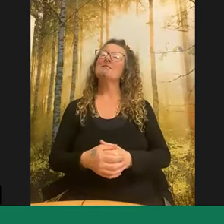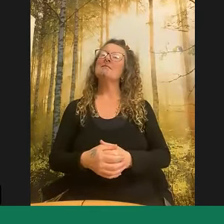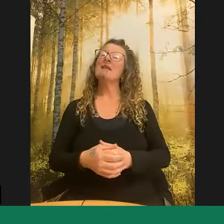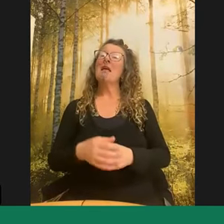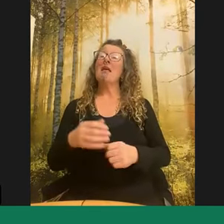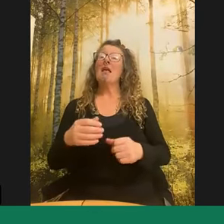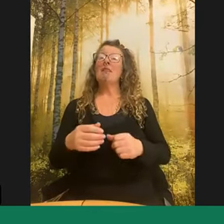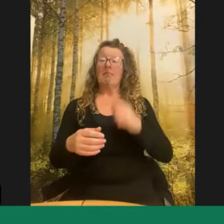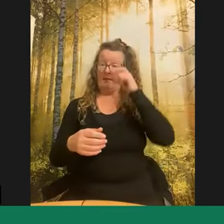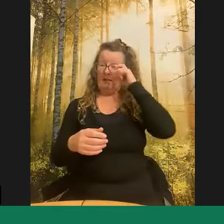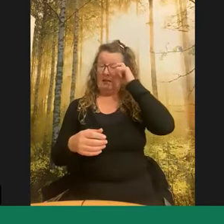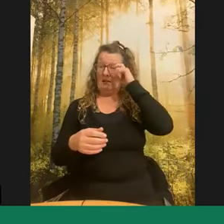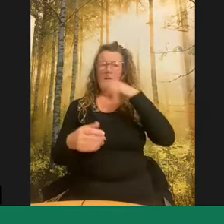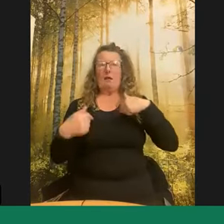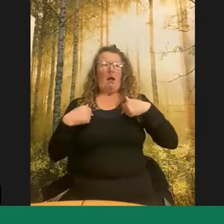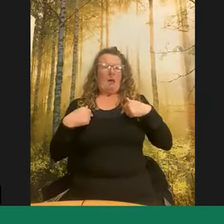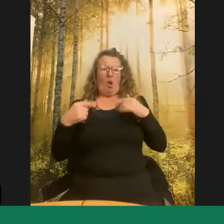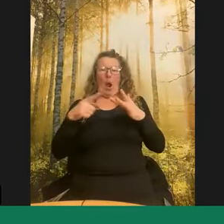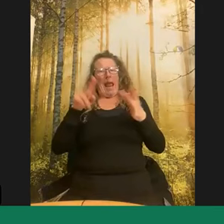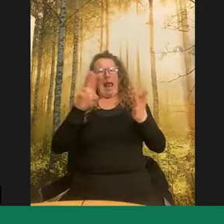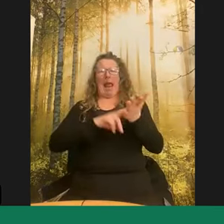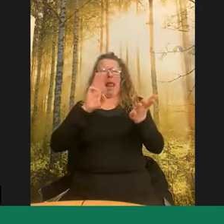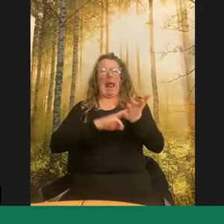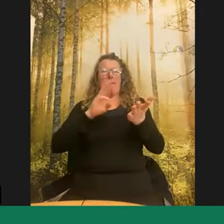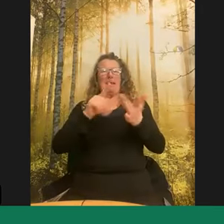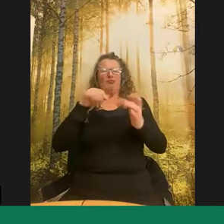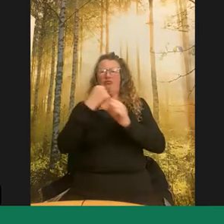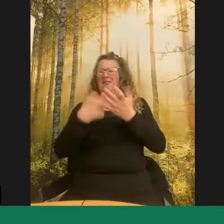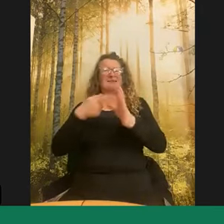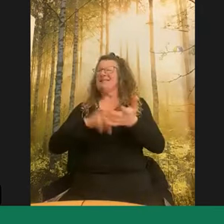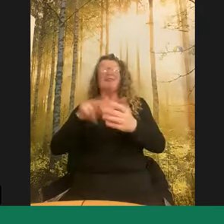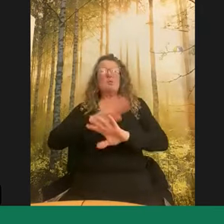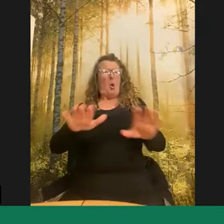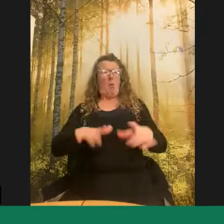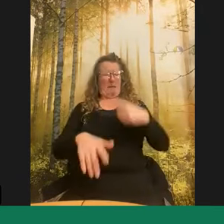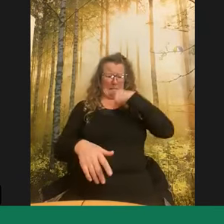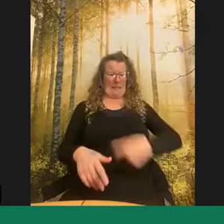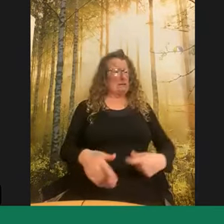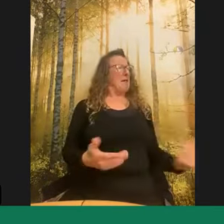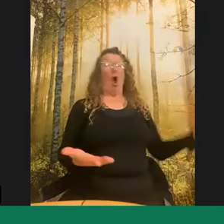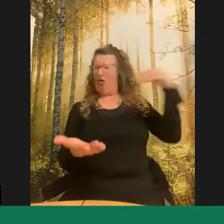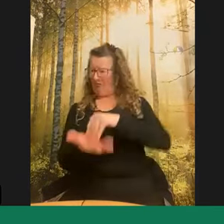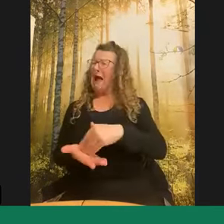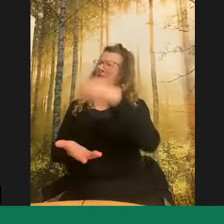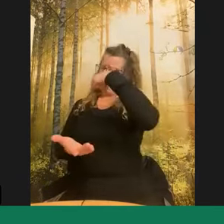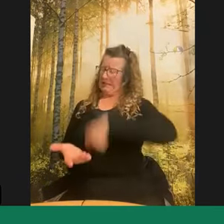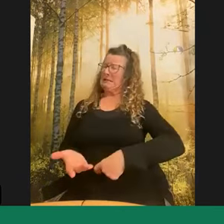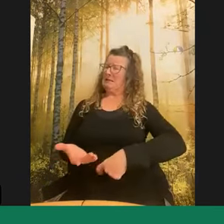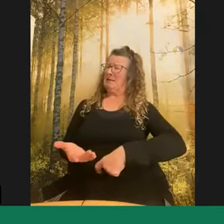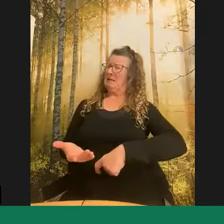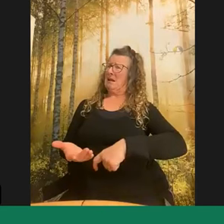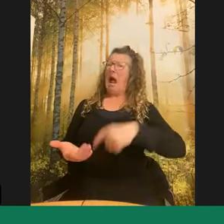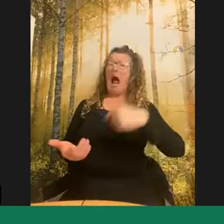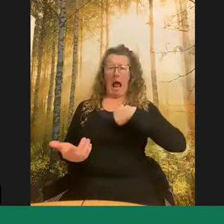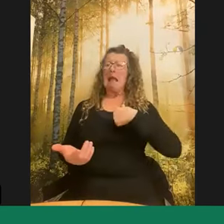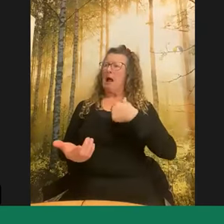distance themselves from the idea of being immigrants. They don't understand themselves. They understand themselves as citizens coming to a country that they have citizenship, and that's